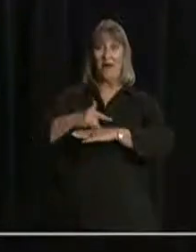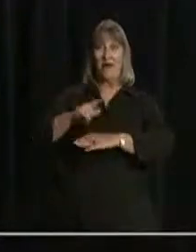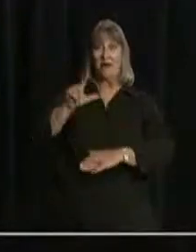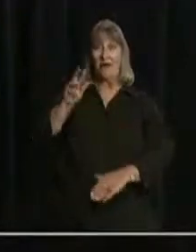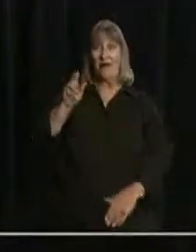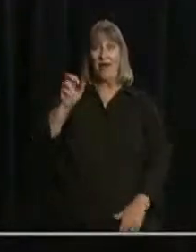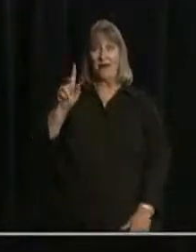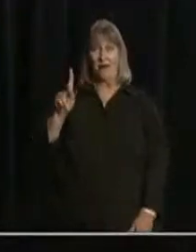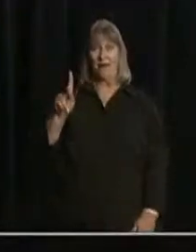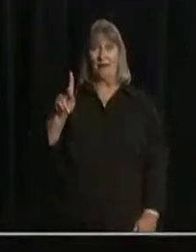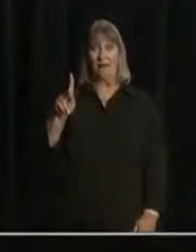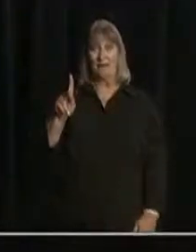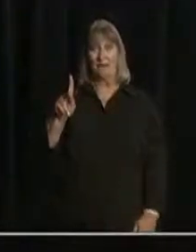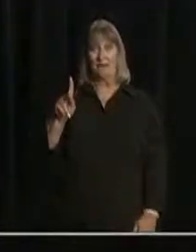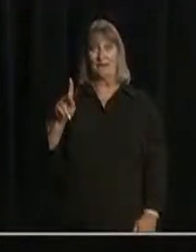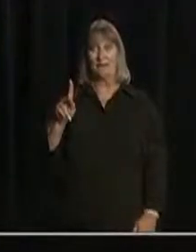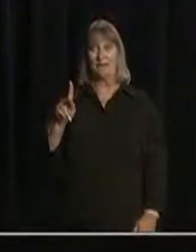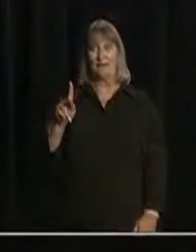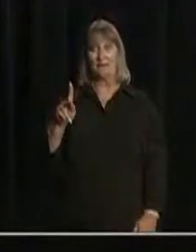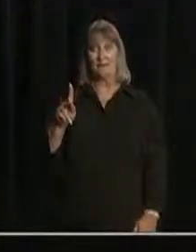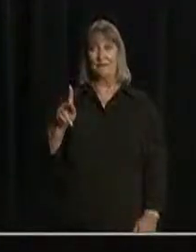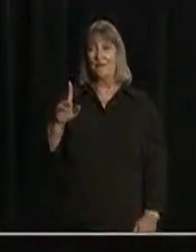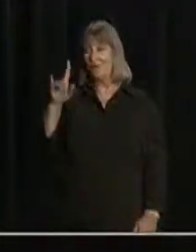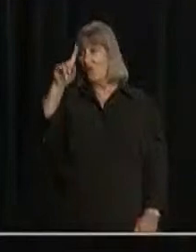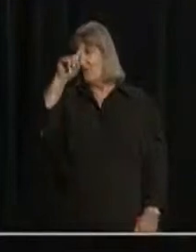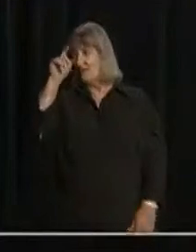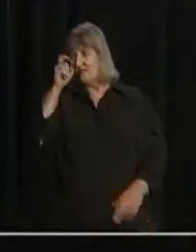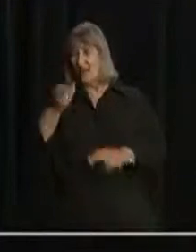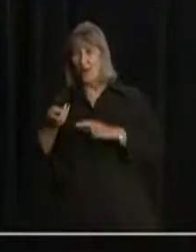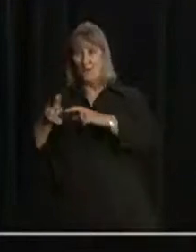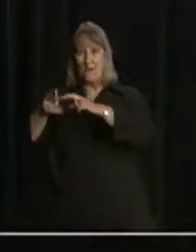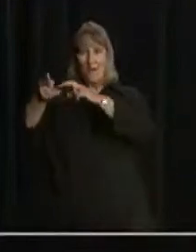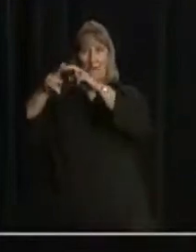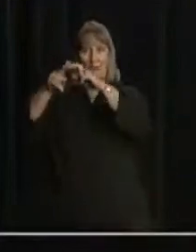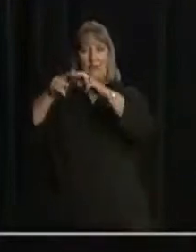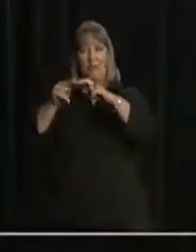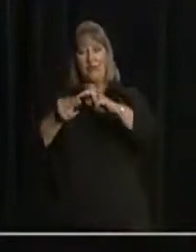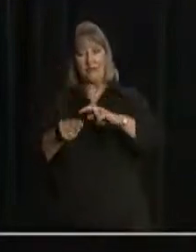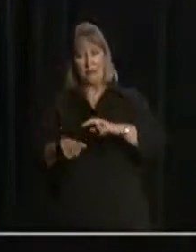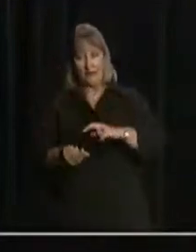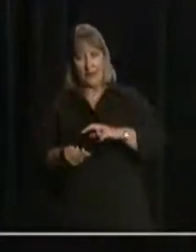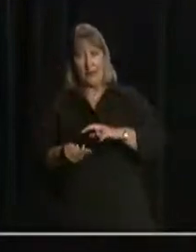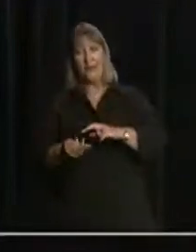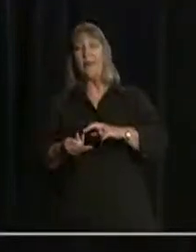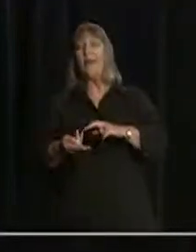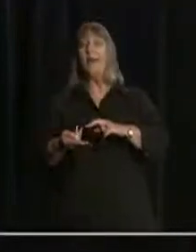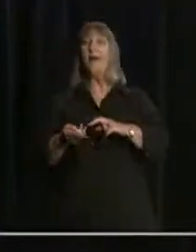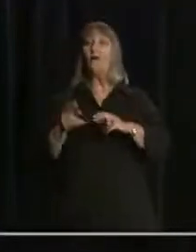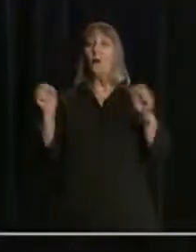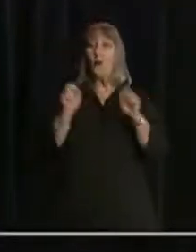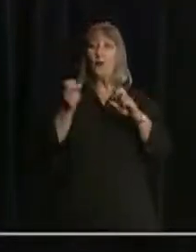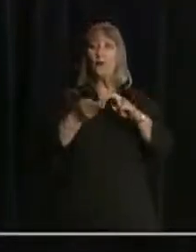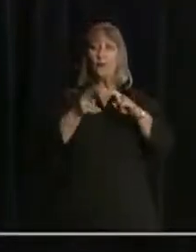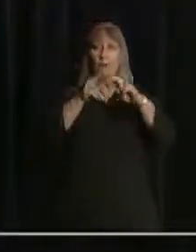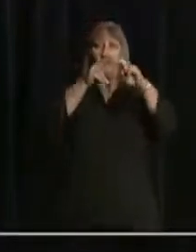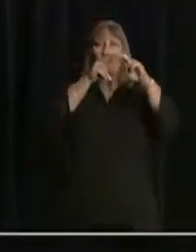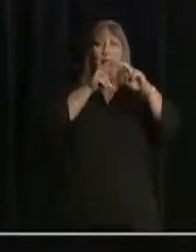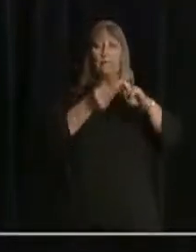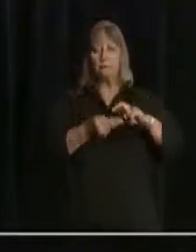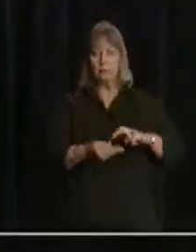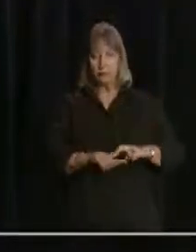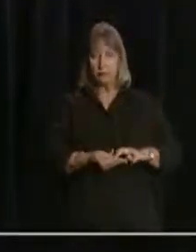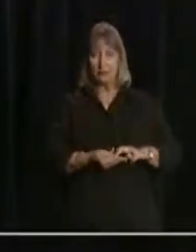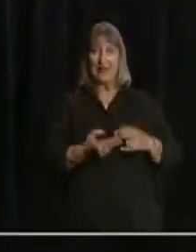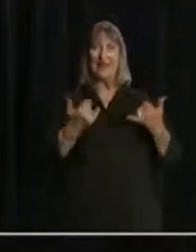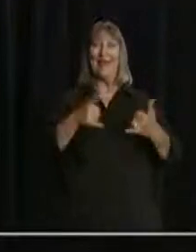that, you know, we went through the summer surge, the winter surge, and then this Delta came out of nowhere to hit us, and here